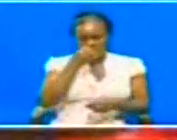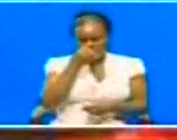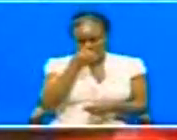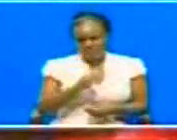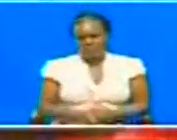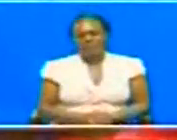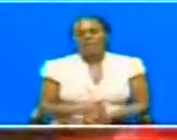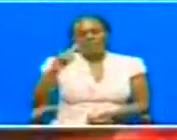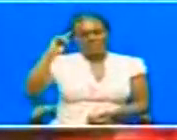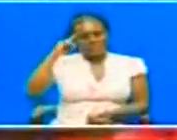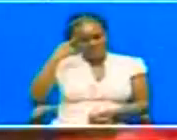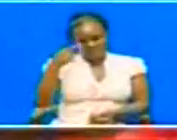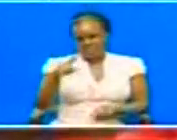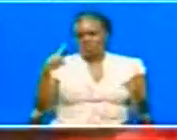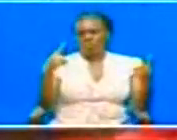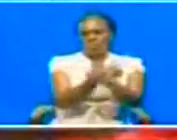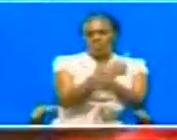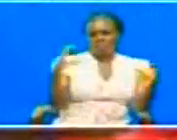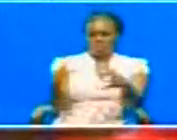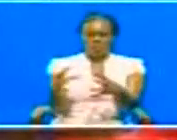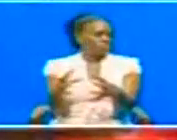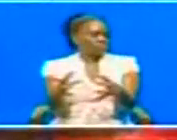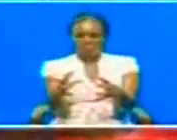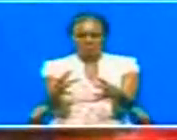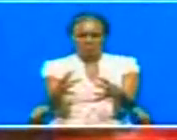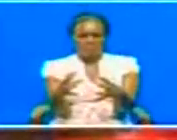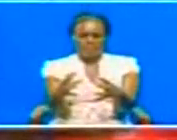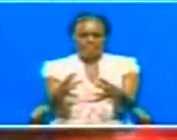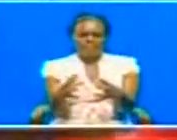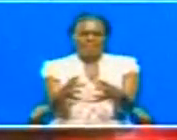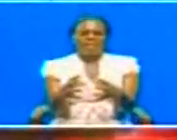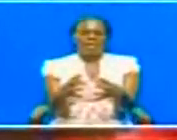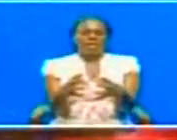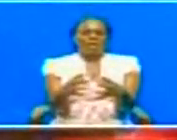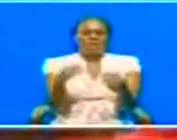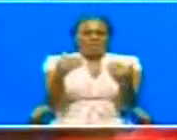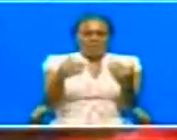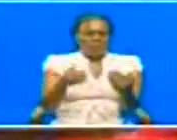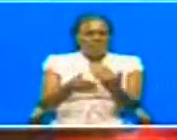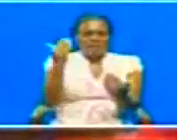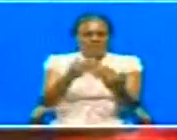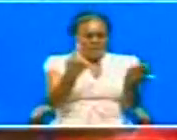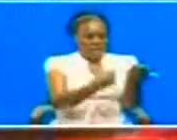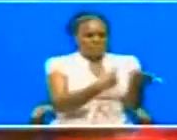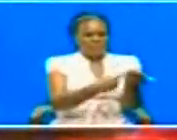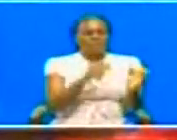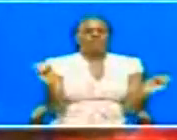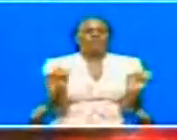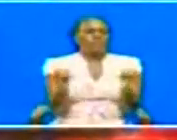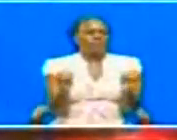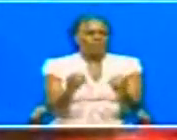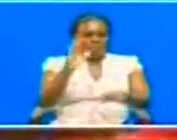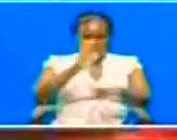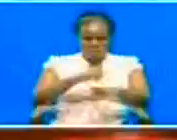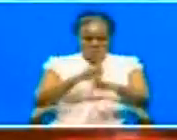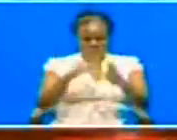So I think that's a different category altogether. So it doesn't really favor people with albinism, according to me. It's a good